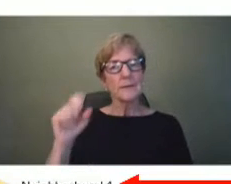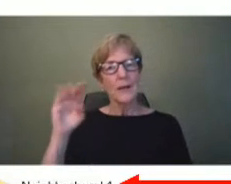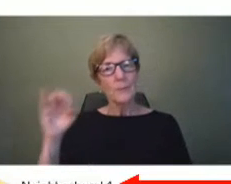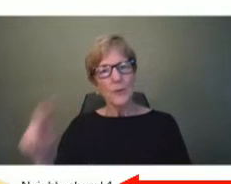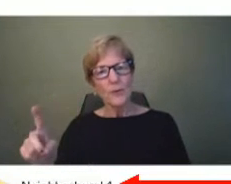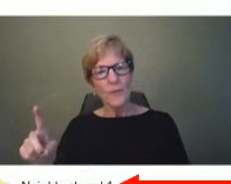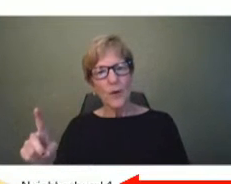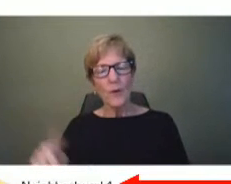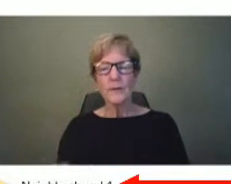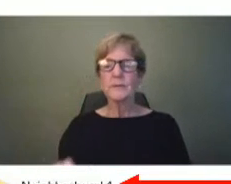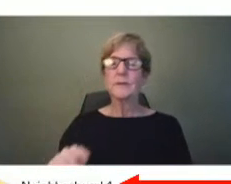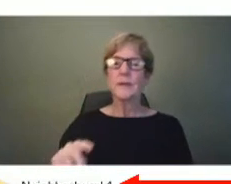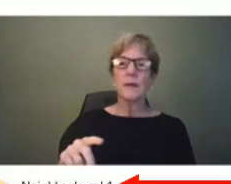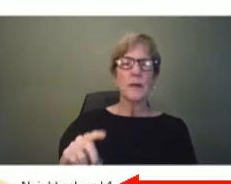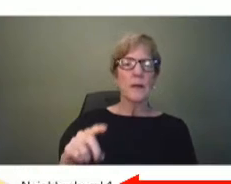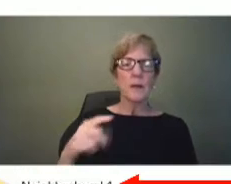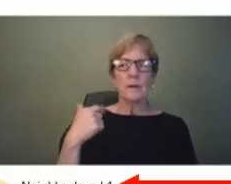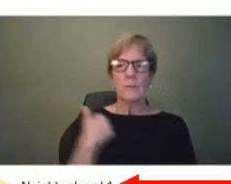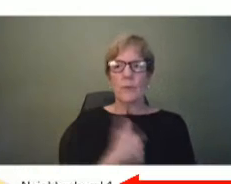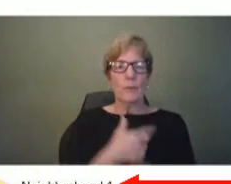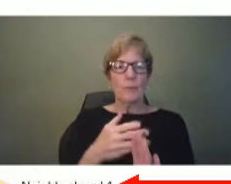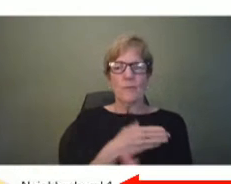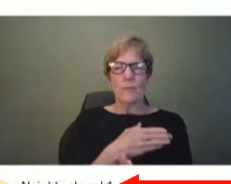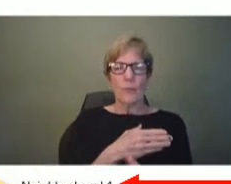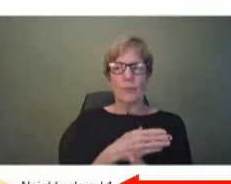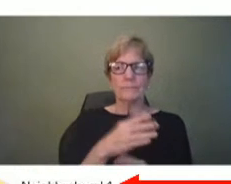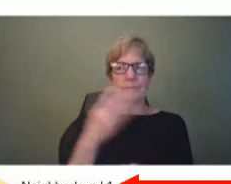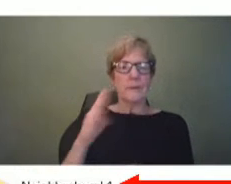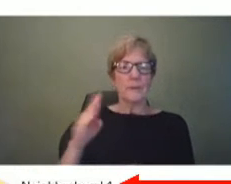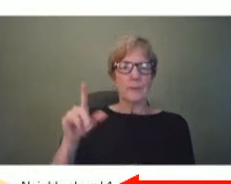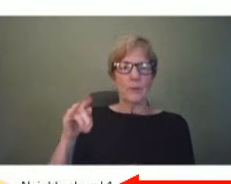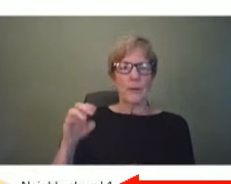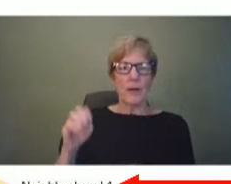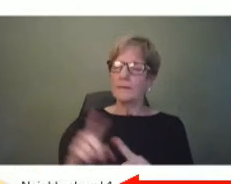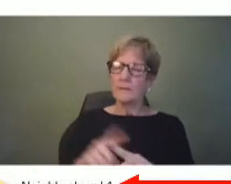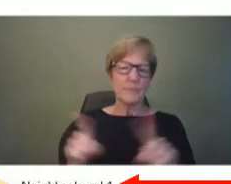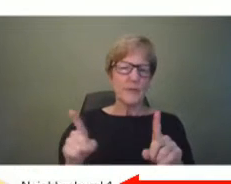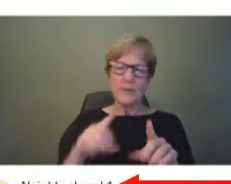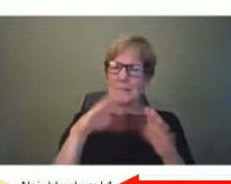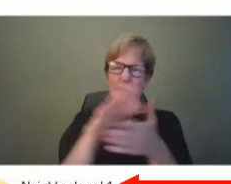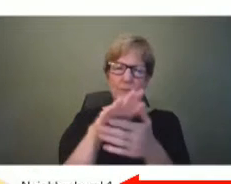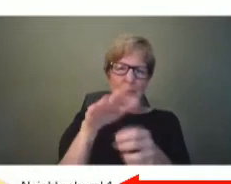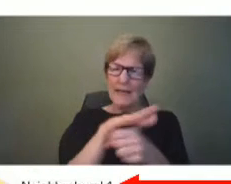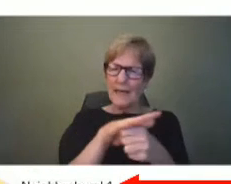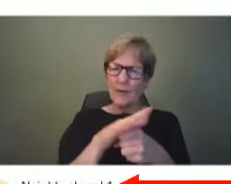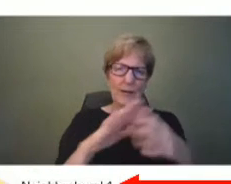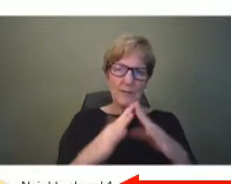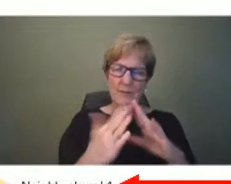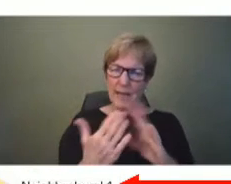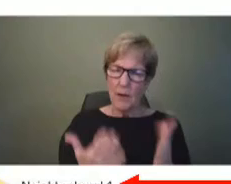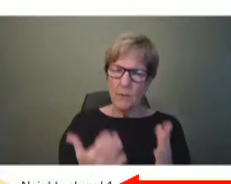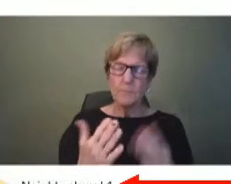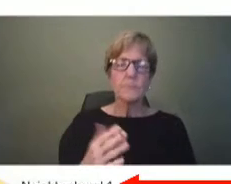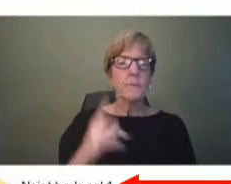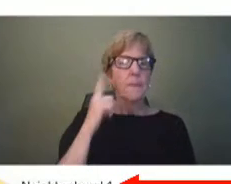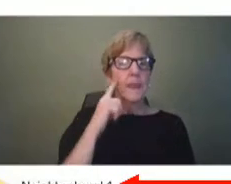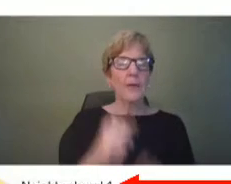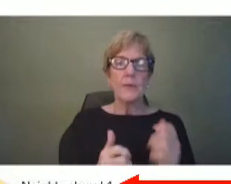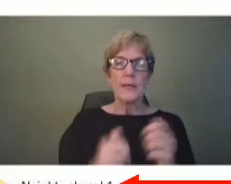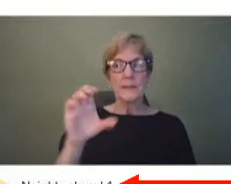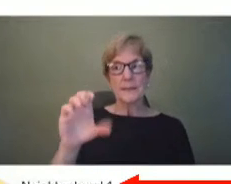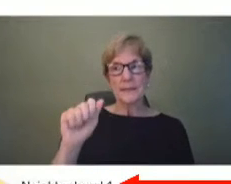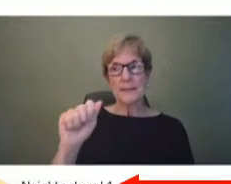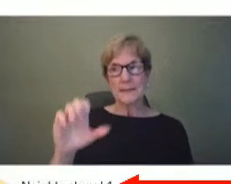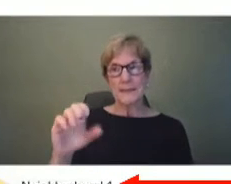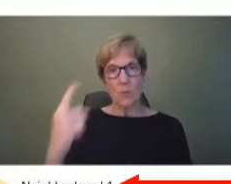Corridor prior to the Blue Line it's just a very very different Beast um so we certainly feel that at most cac1 would